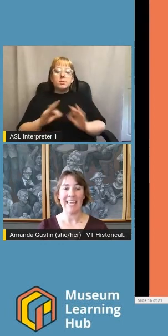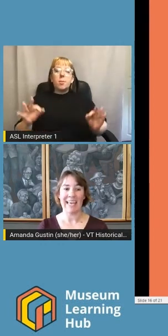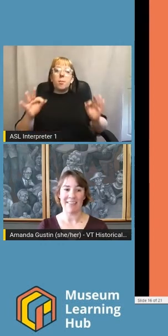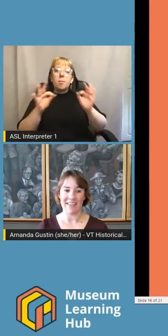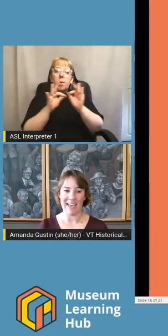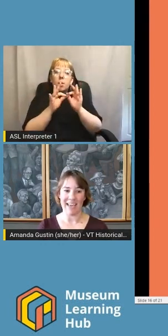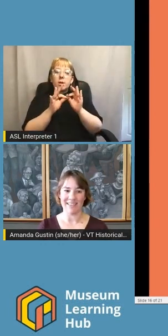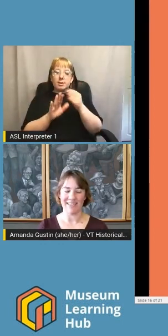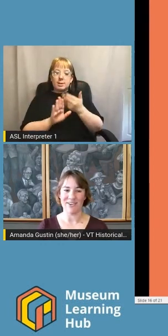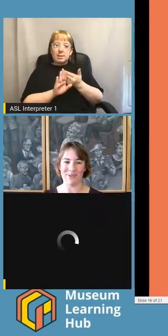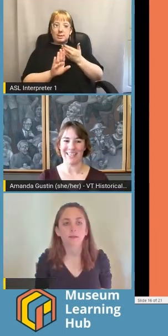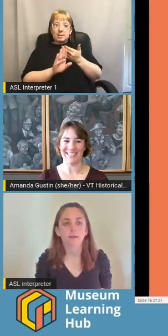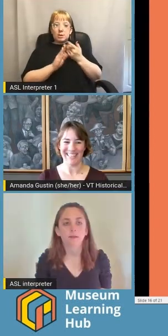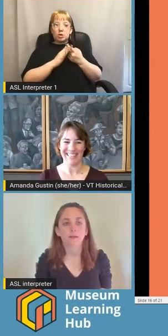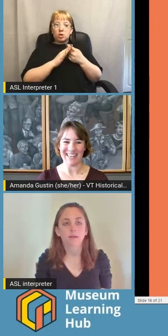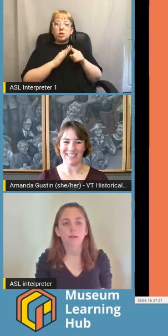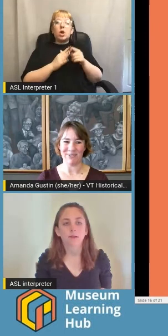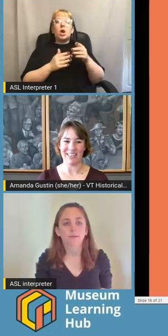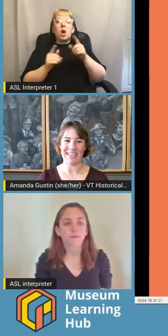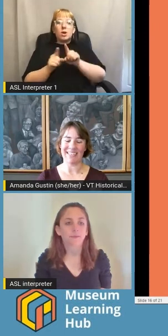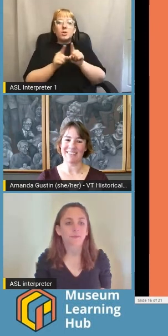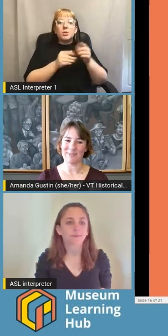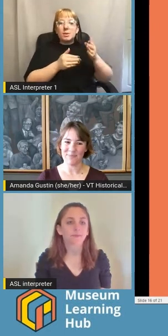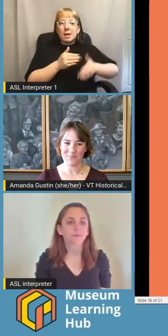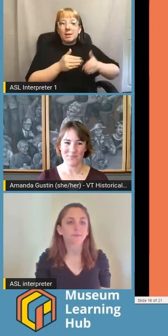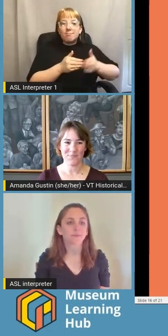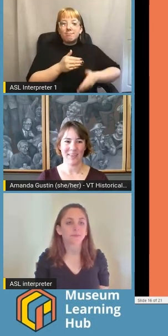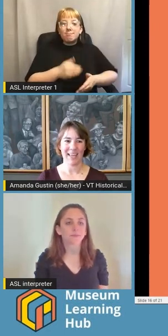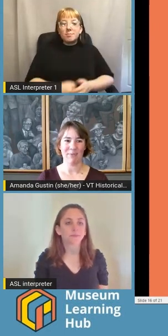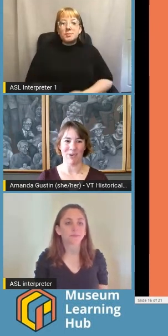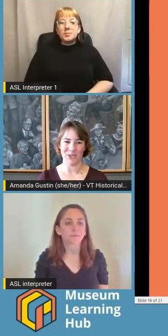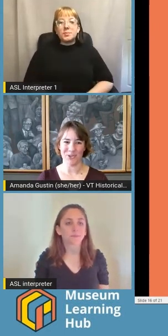beginning and the end. You don't want to get to the end and realize